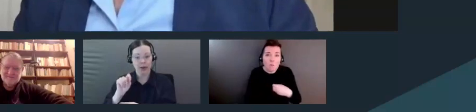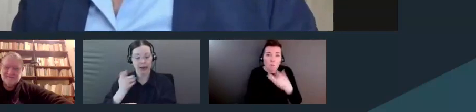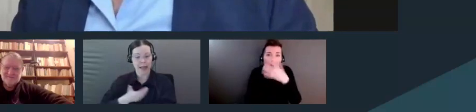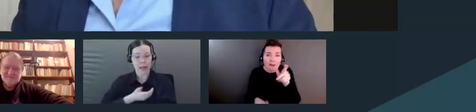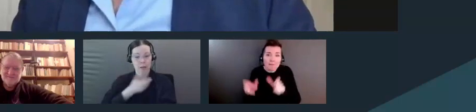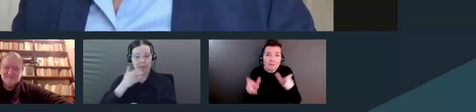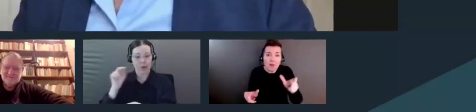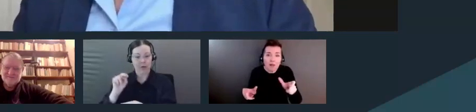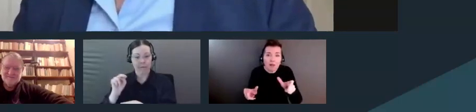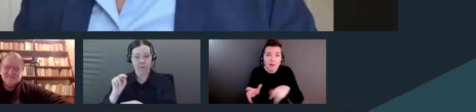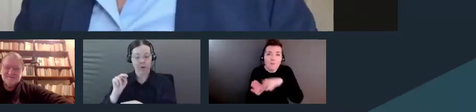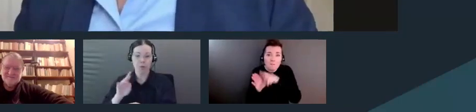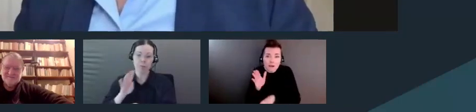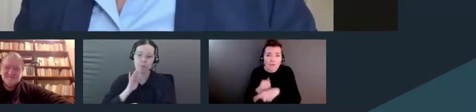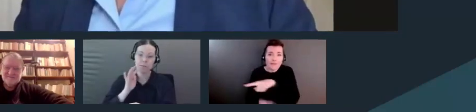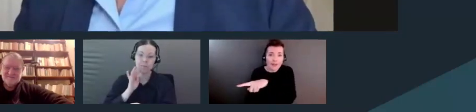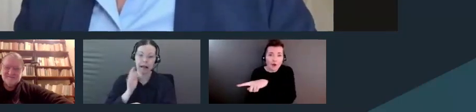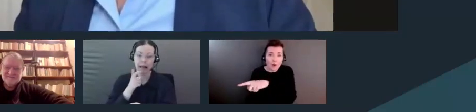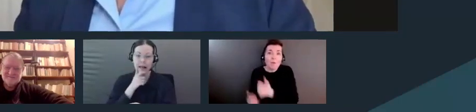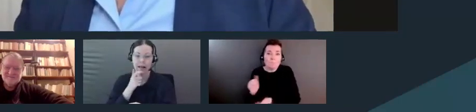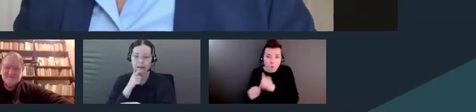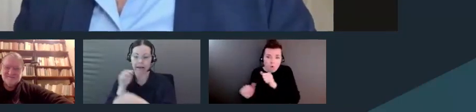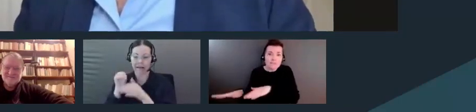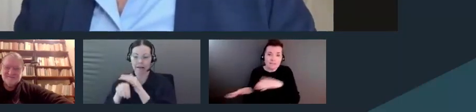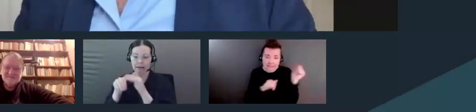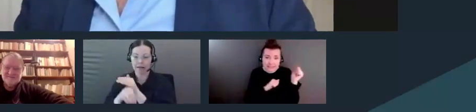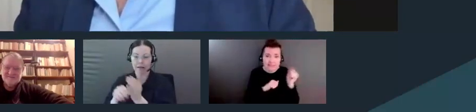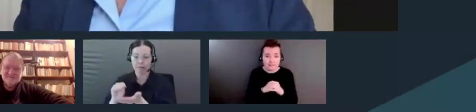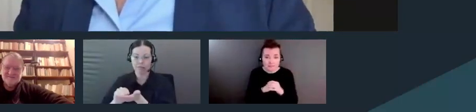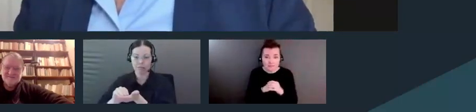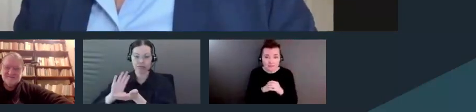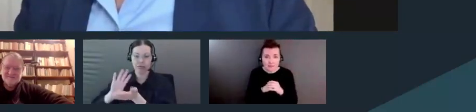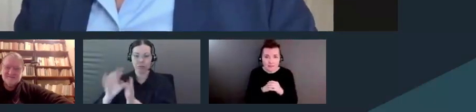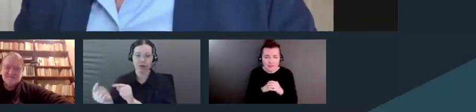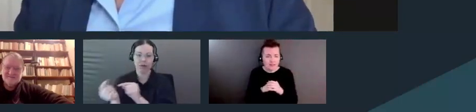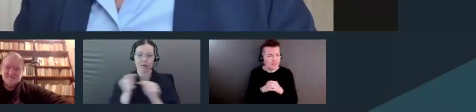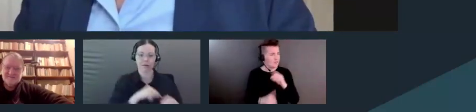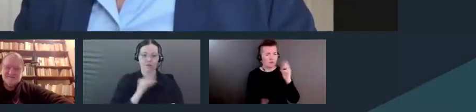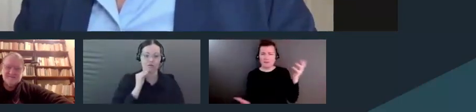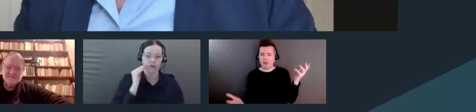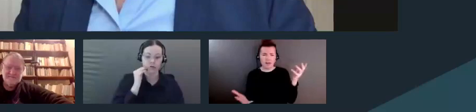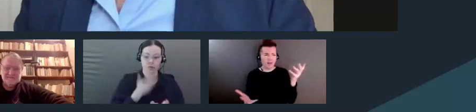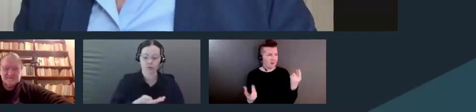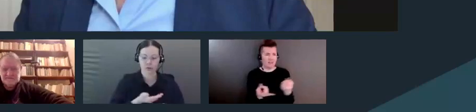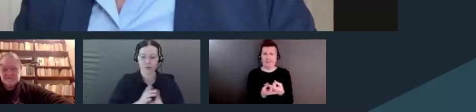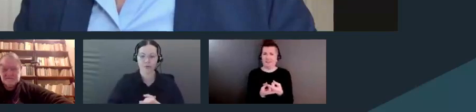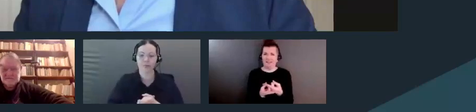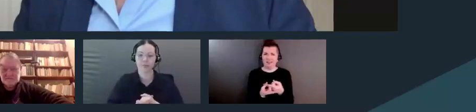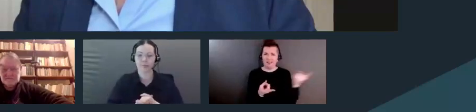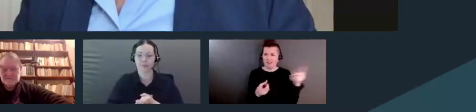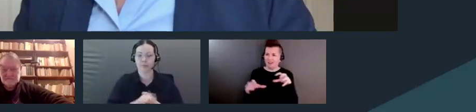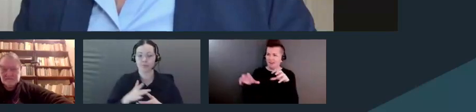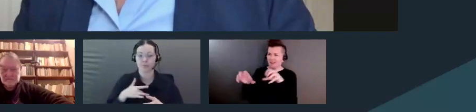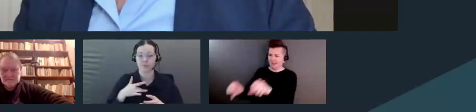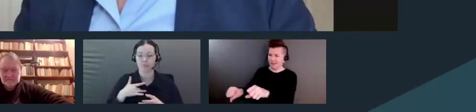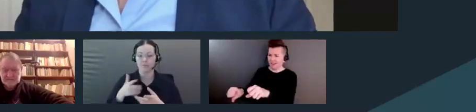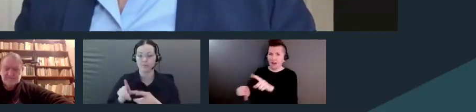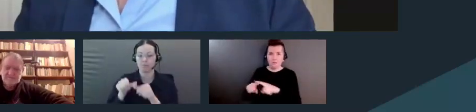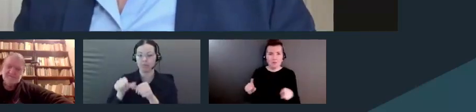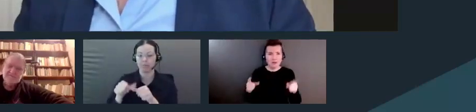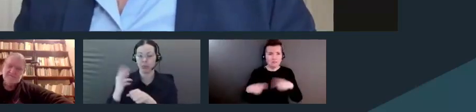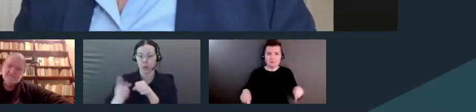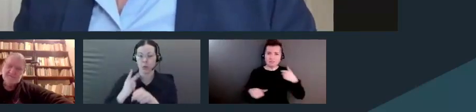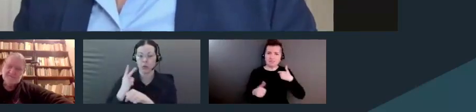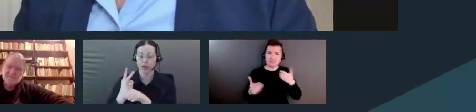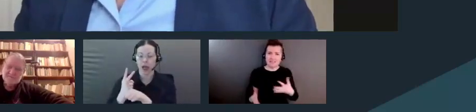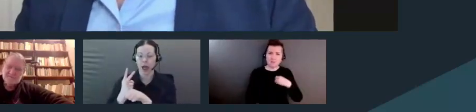What we see in Nunavut is a bizarre form of internal colonialism that makes a few non-Indigenous Canadians a lot of